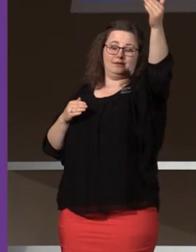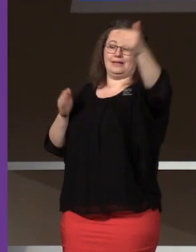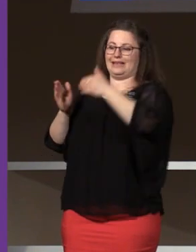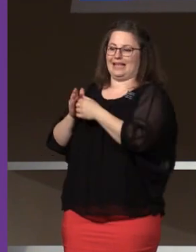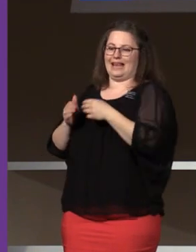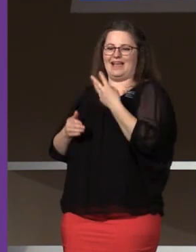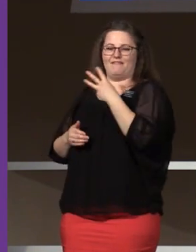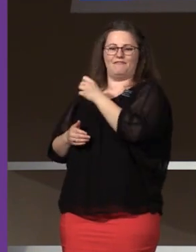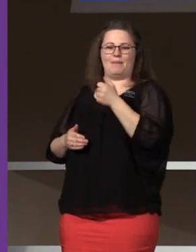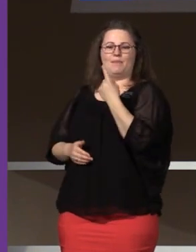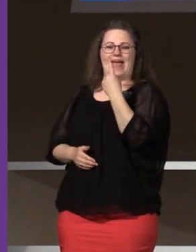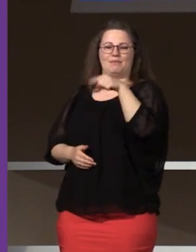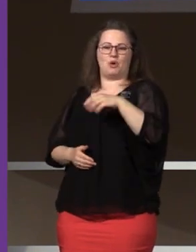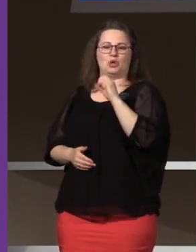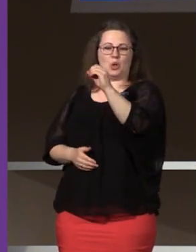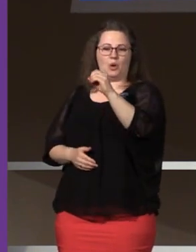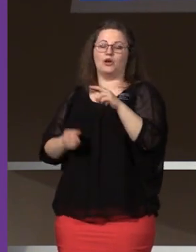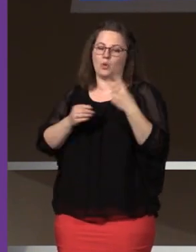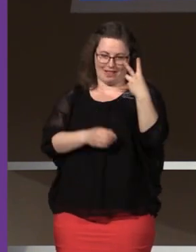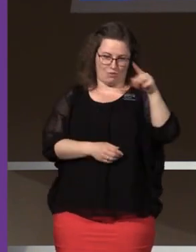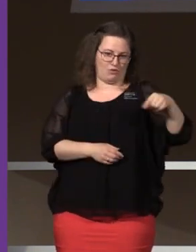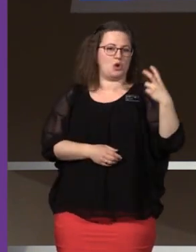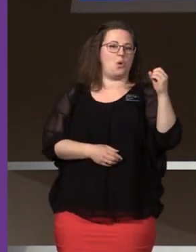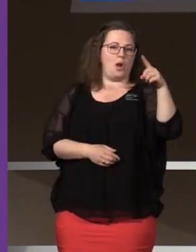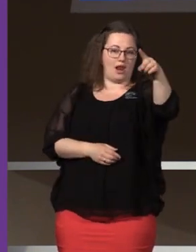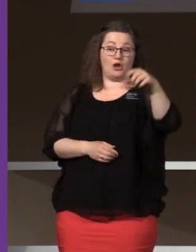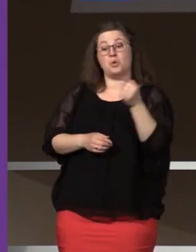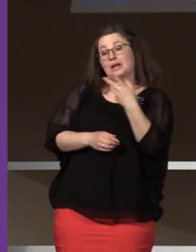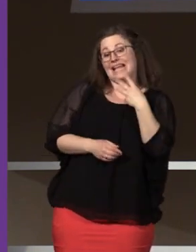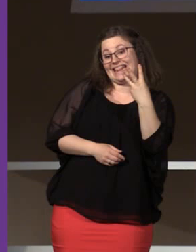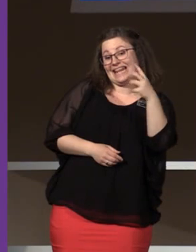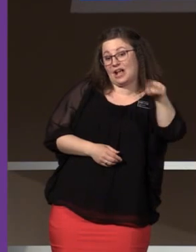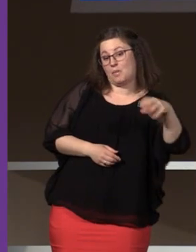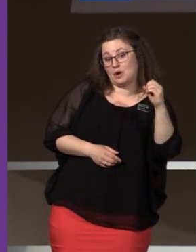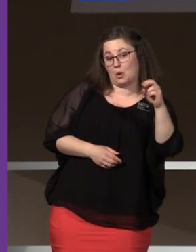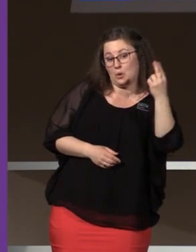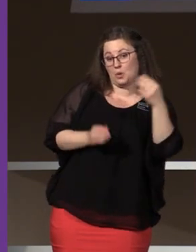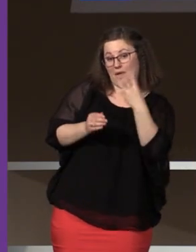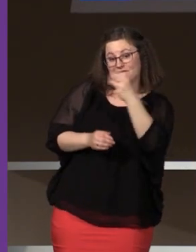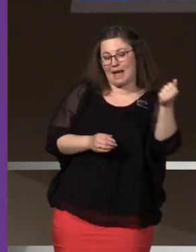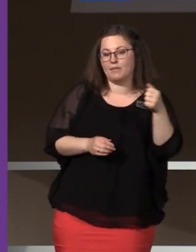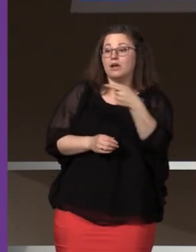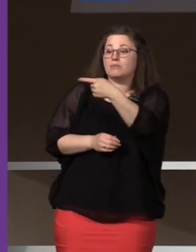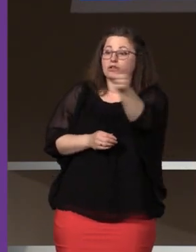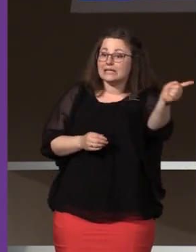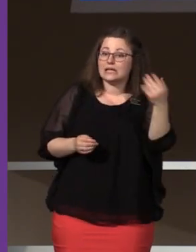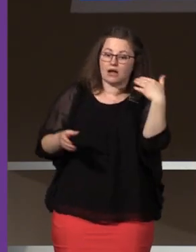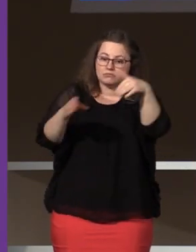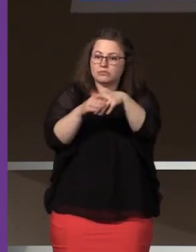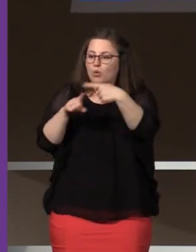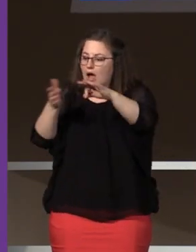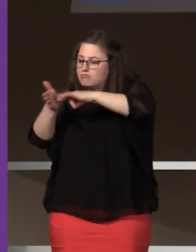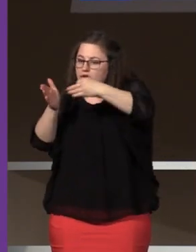pages were just static information. You know, we're into Web 2.0, some people say Web 3.0. You guys are going to be involved in projects that